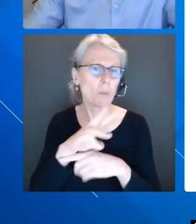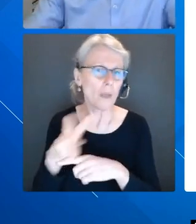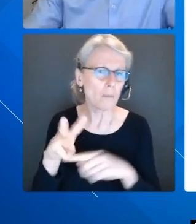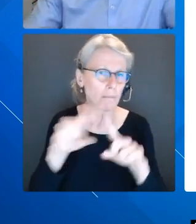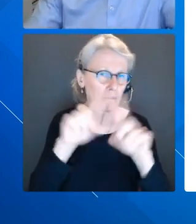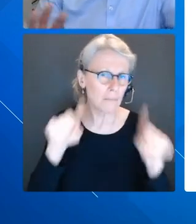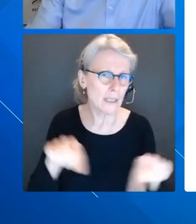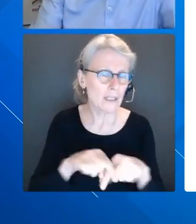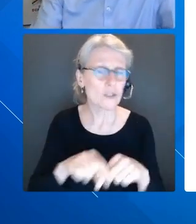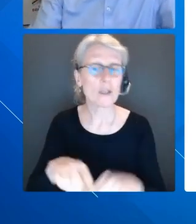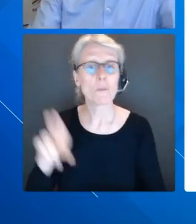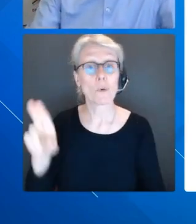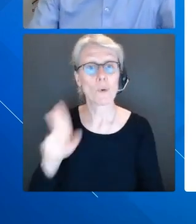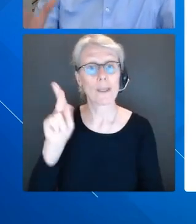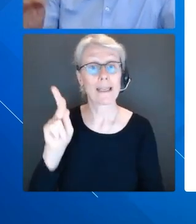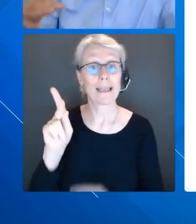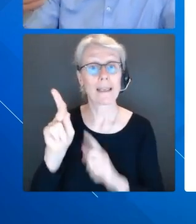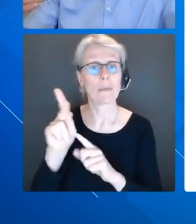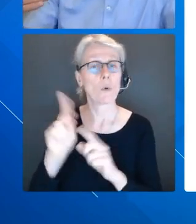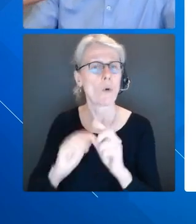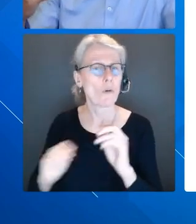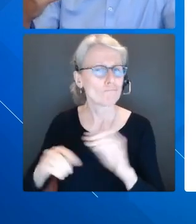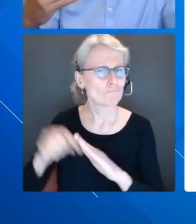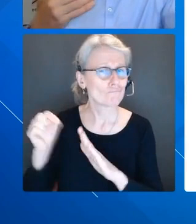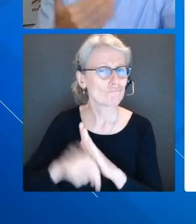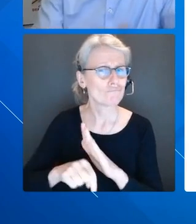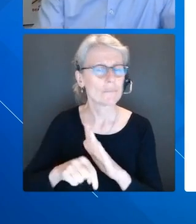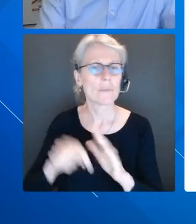one further because it can be a little confusing with documents and